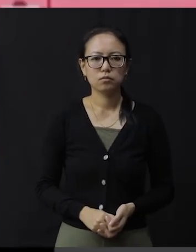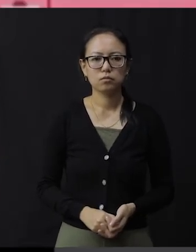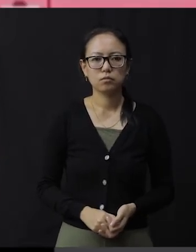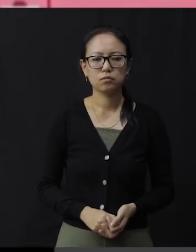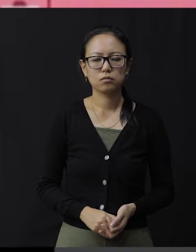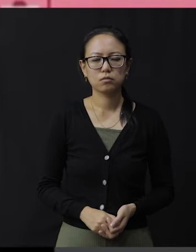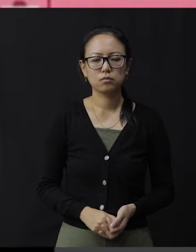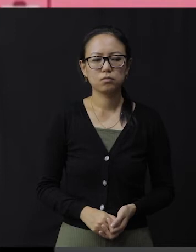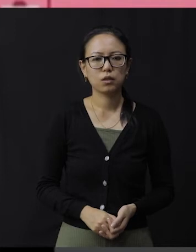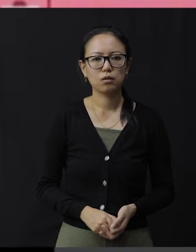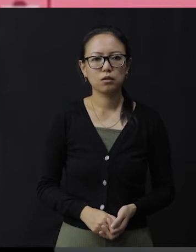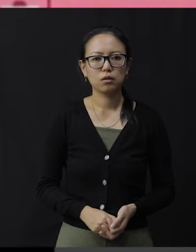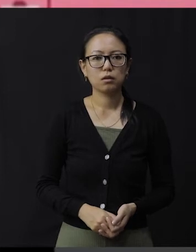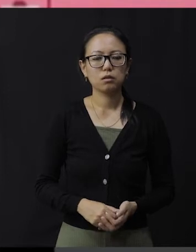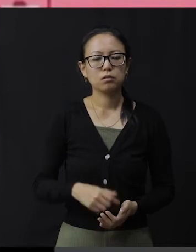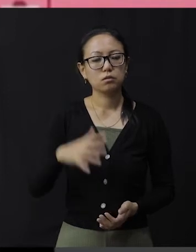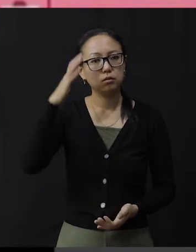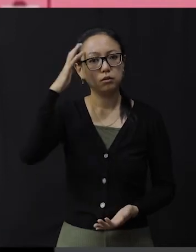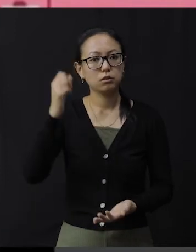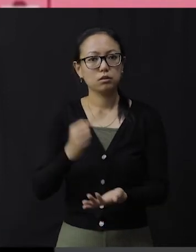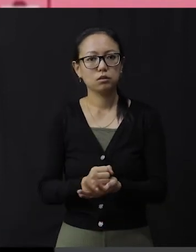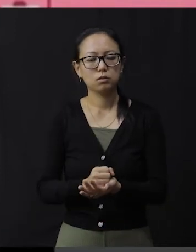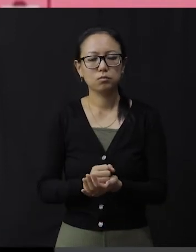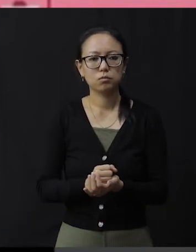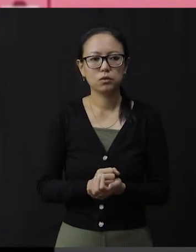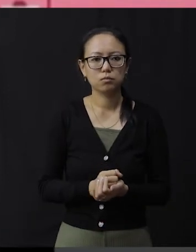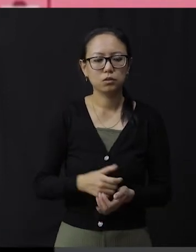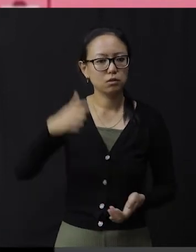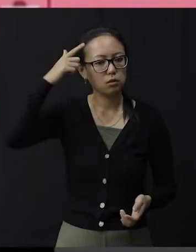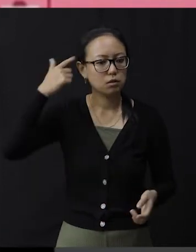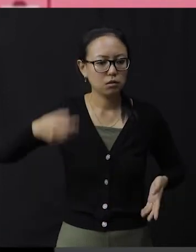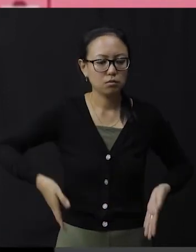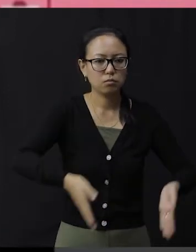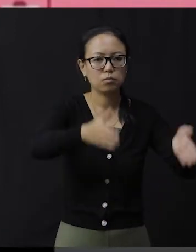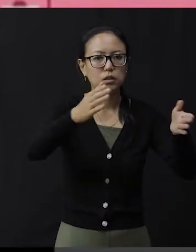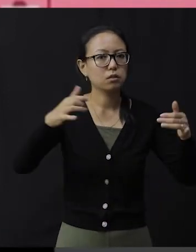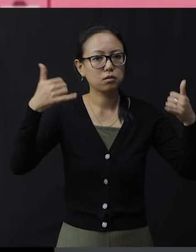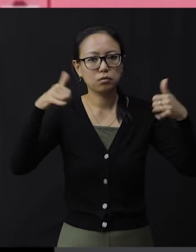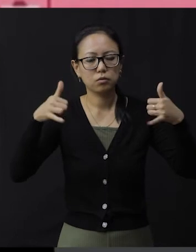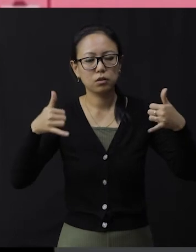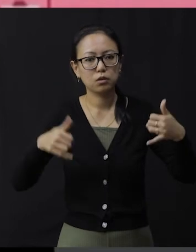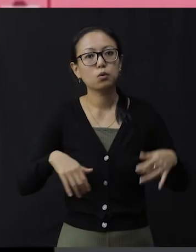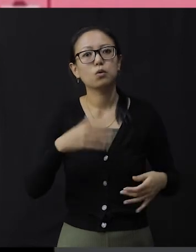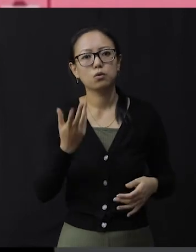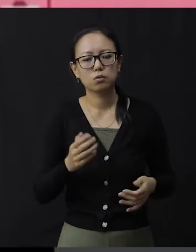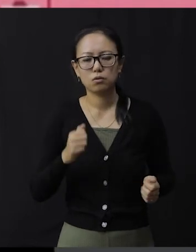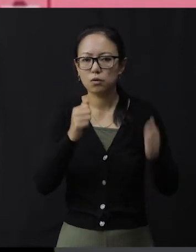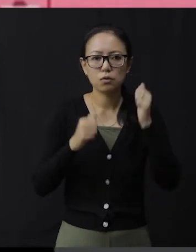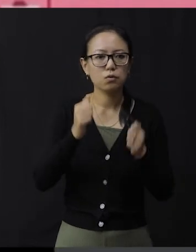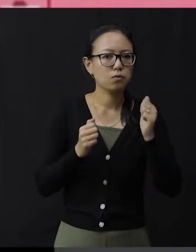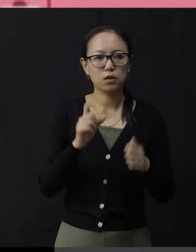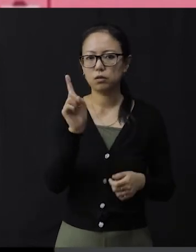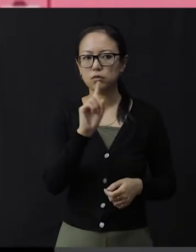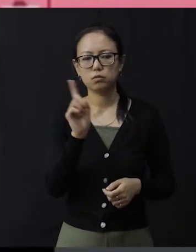important thing is that you should not play or run on the road. You should not play or run on the road, because if you play